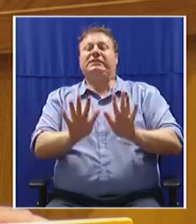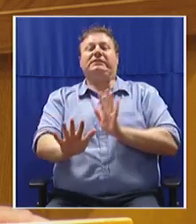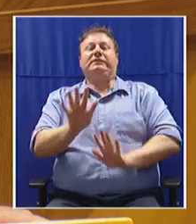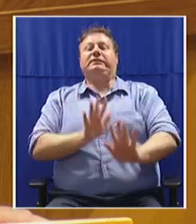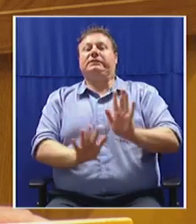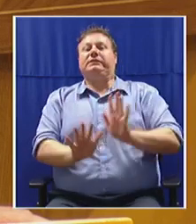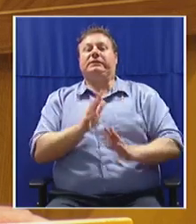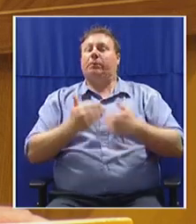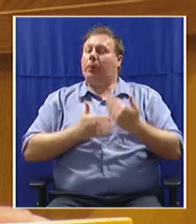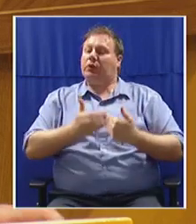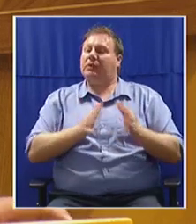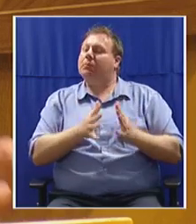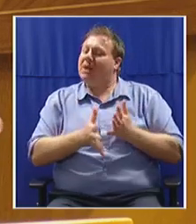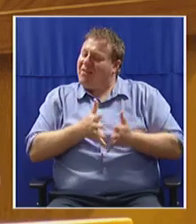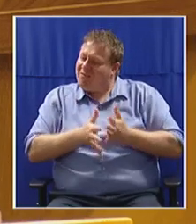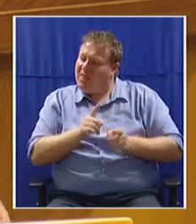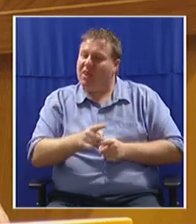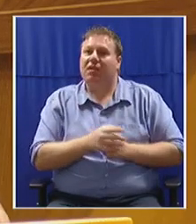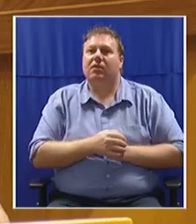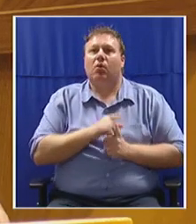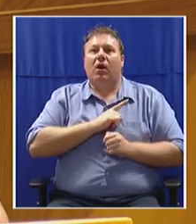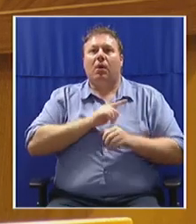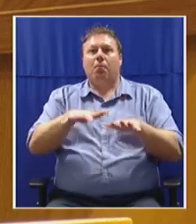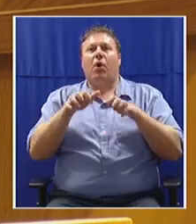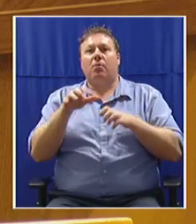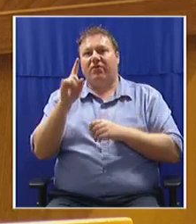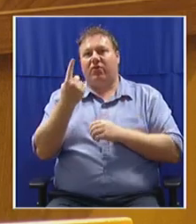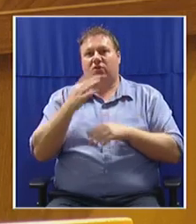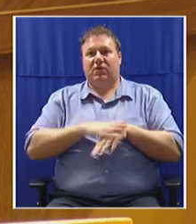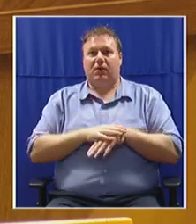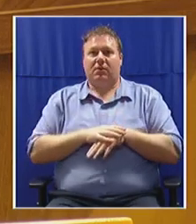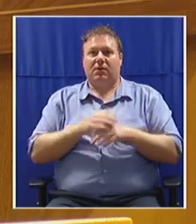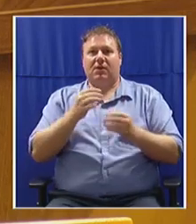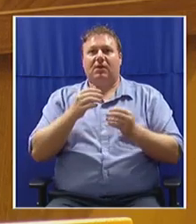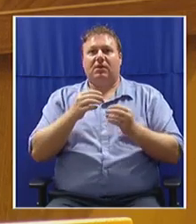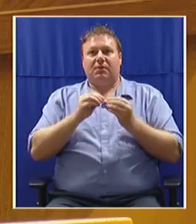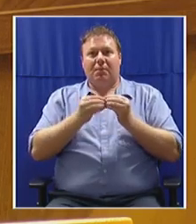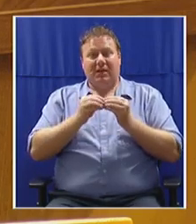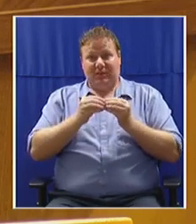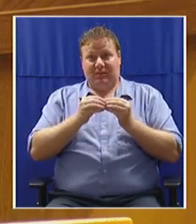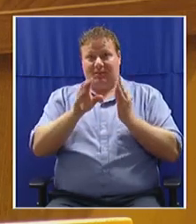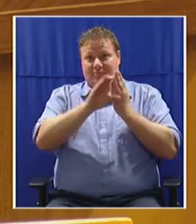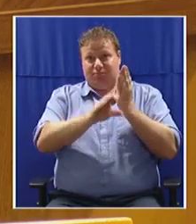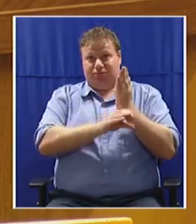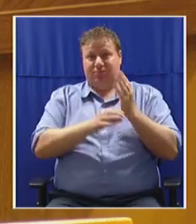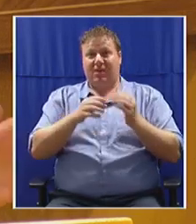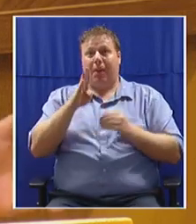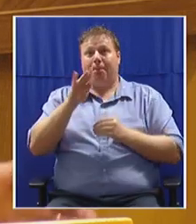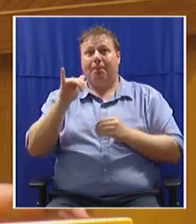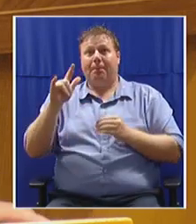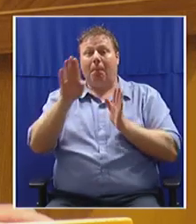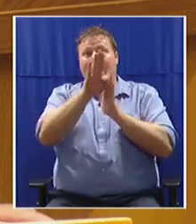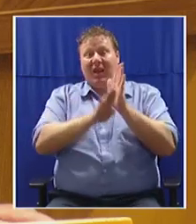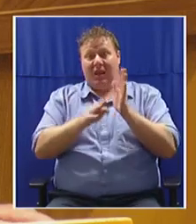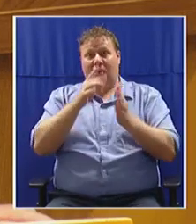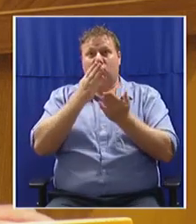this process, given that Parliament for the first time will be considering amending a clause in the Bill of Rights. Now,